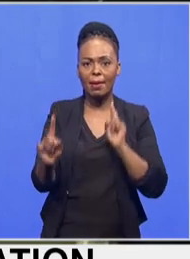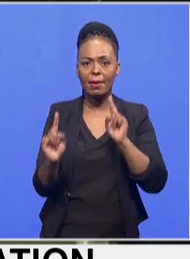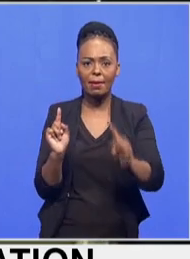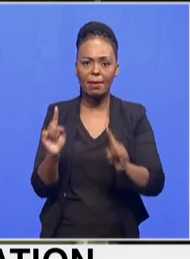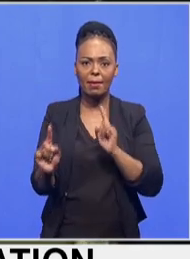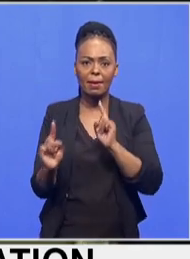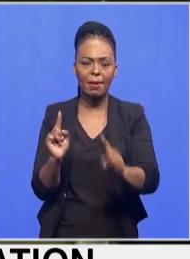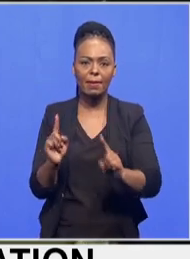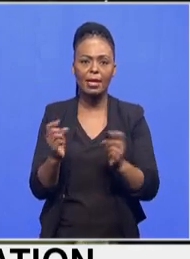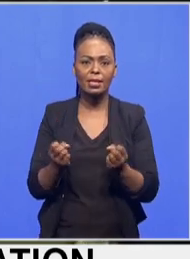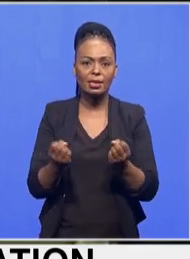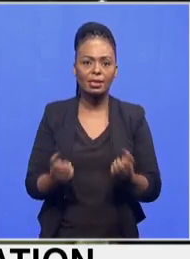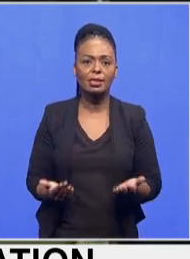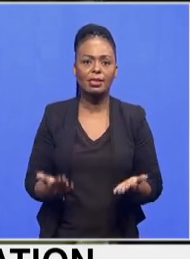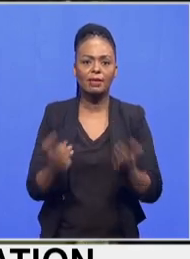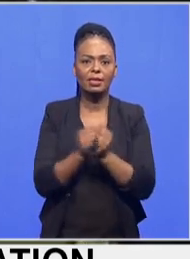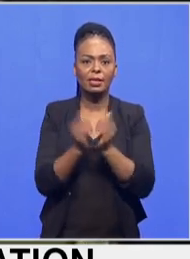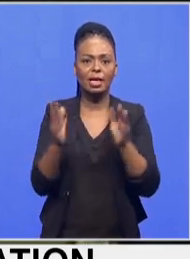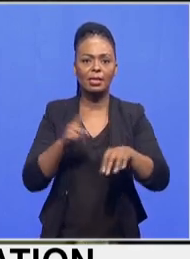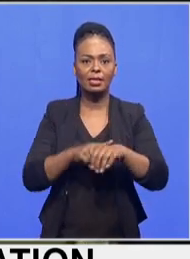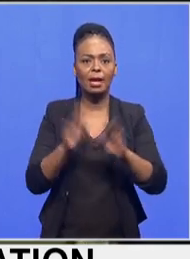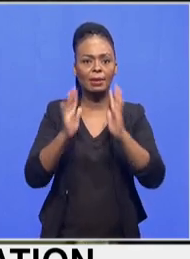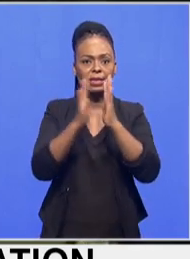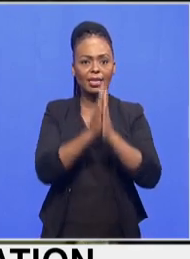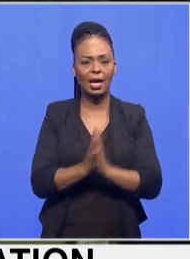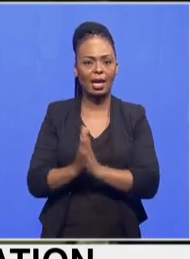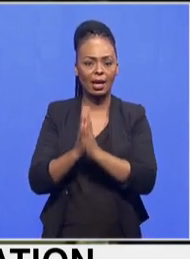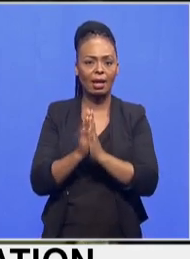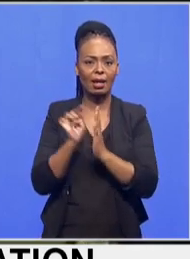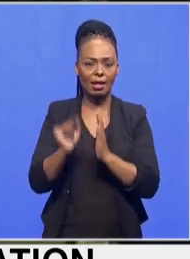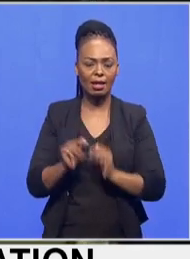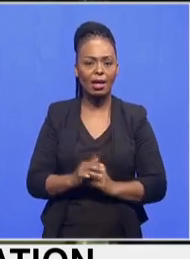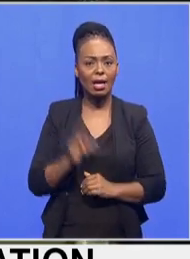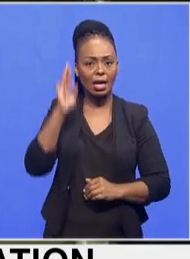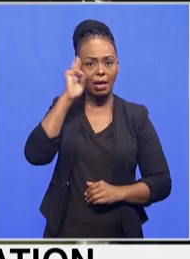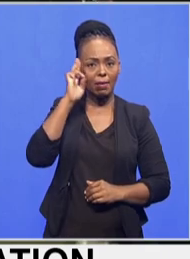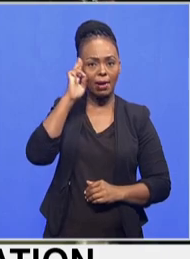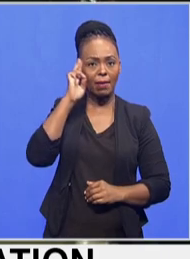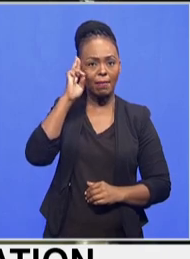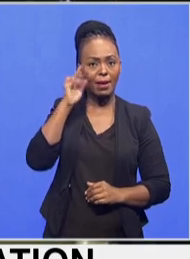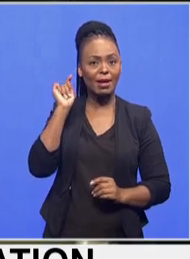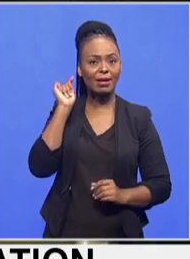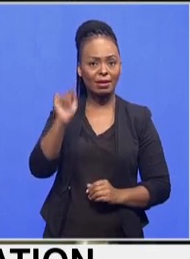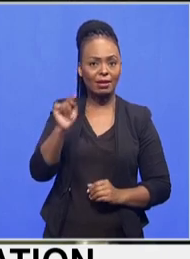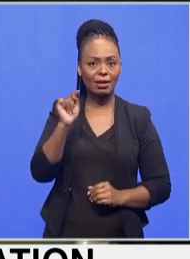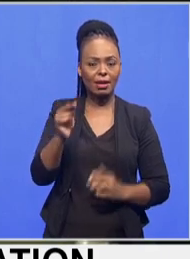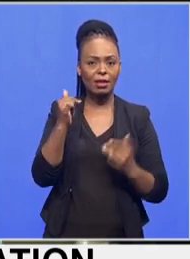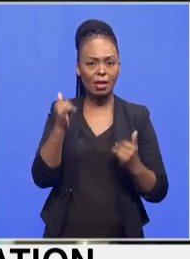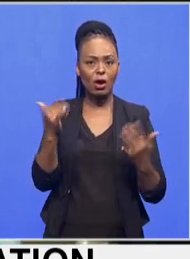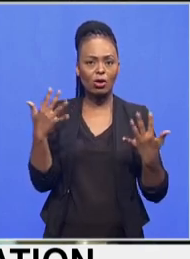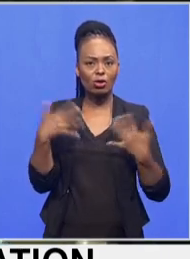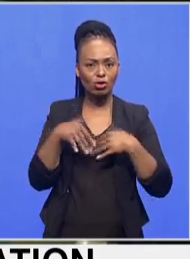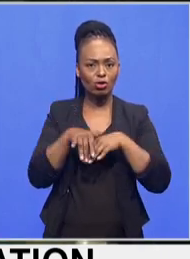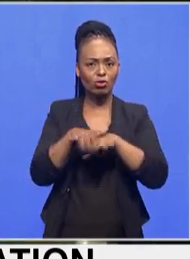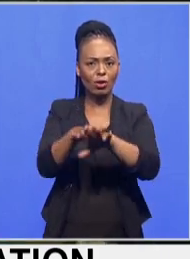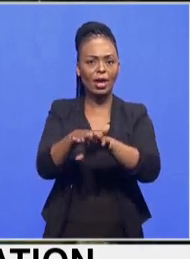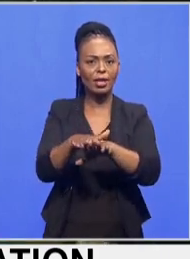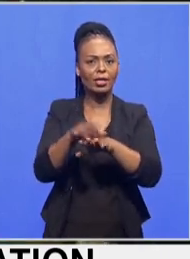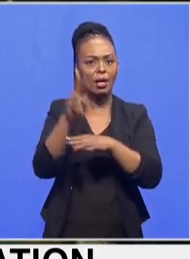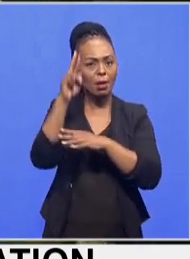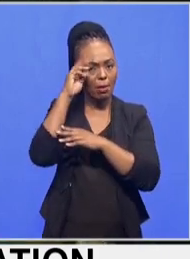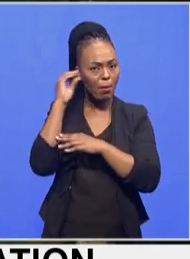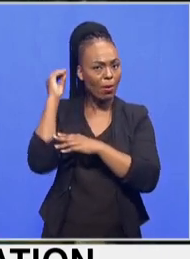is expected to start at 10 o'clock, but this, you would remember that it is a joint memorial service for